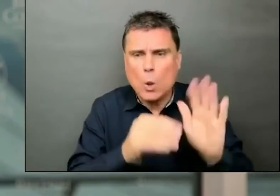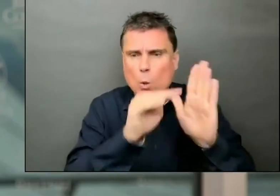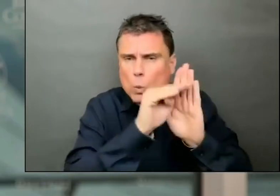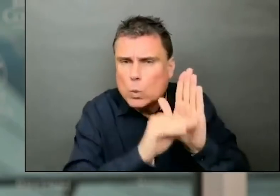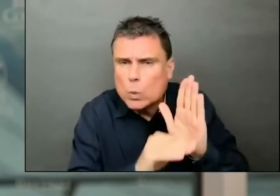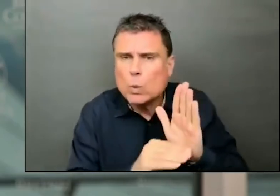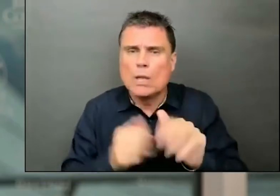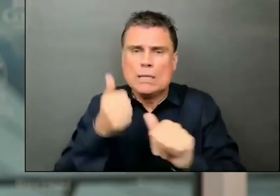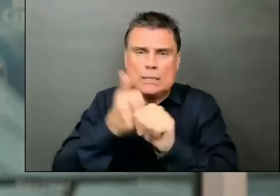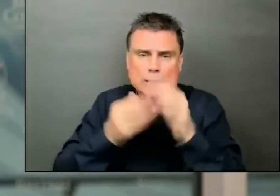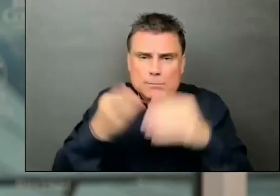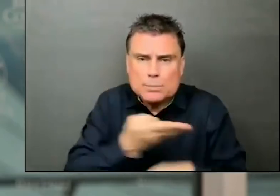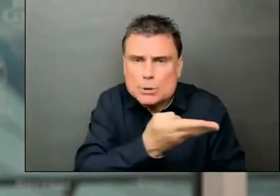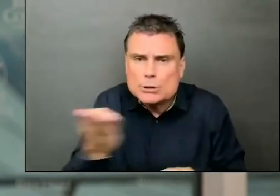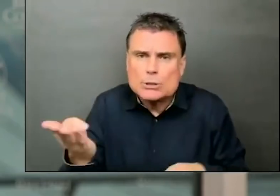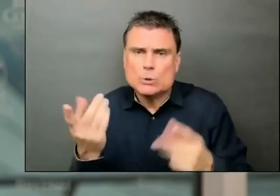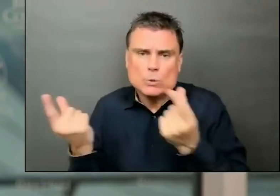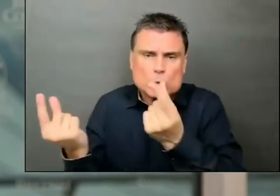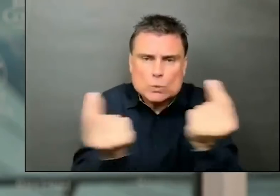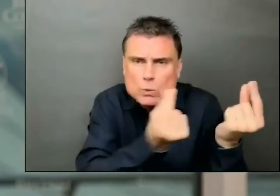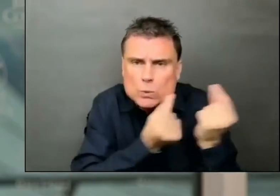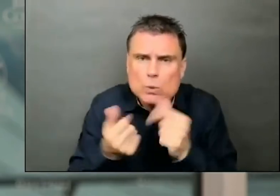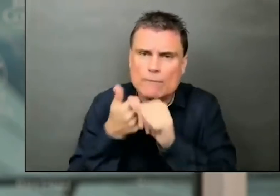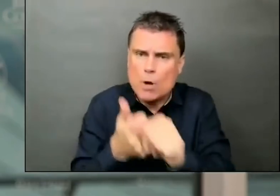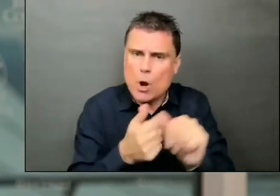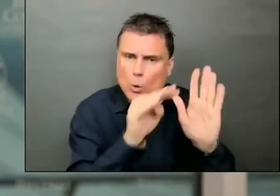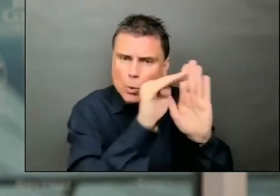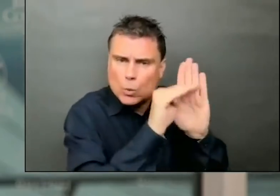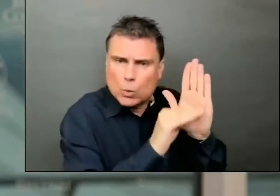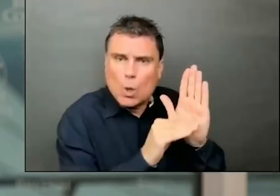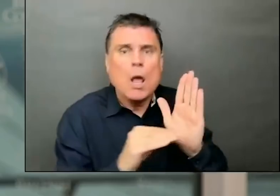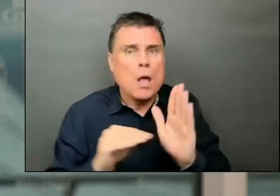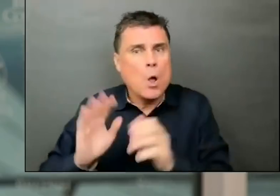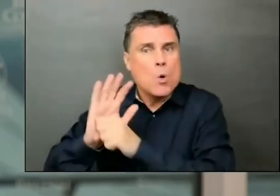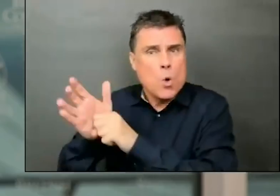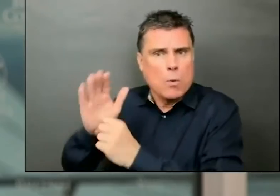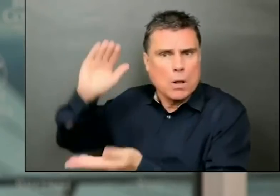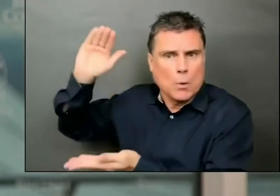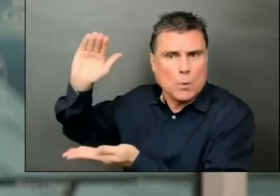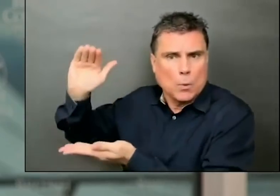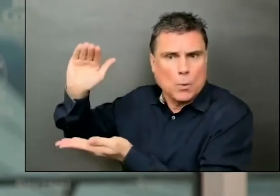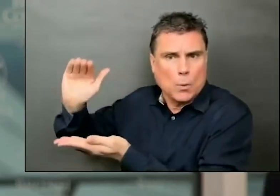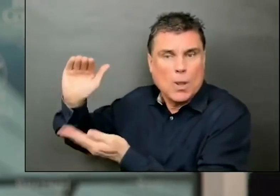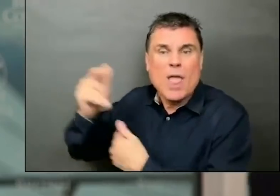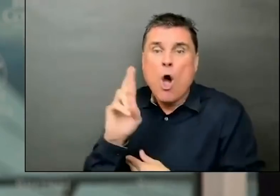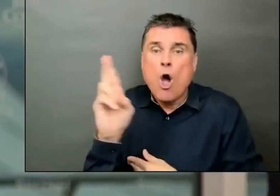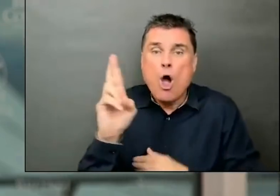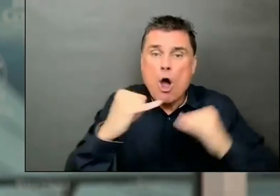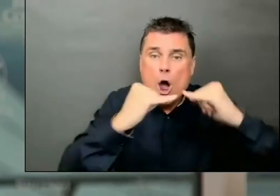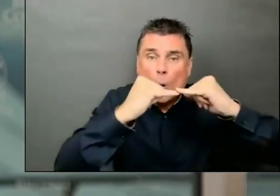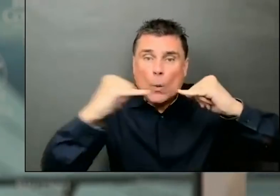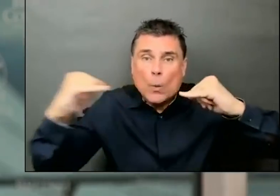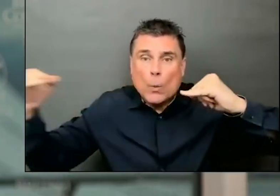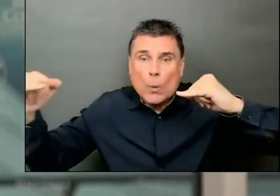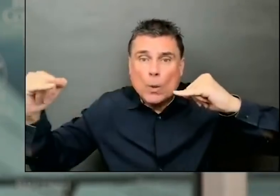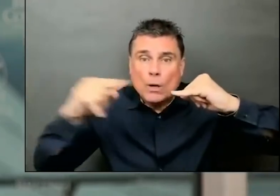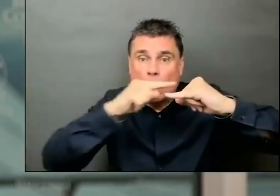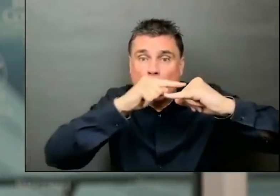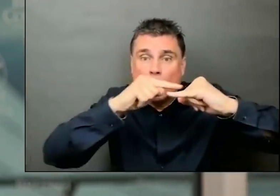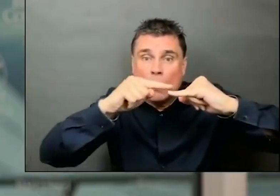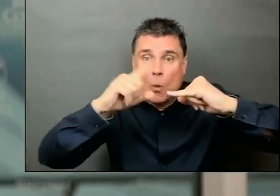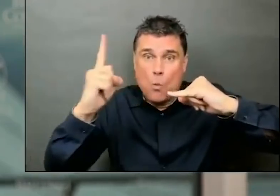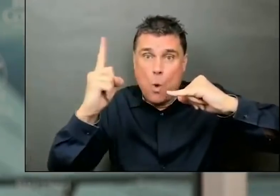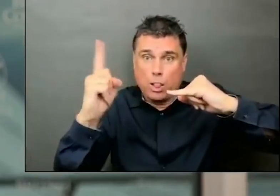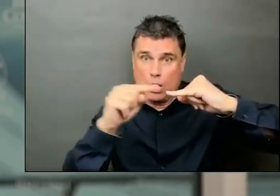the average number of new infections with each new case, so that reproductive number, is now down below